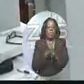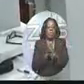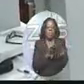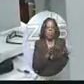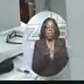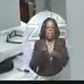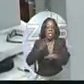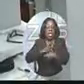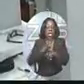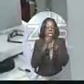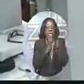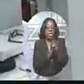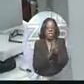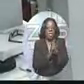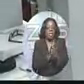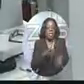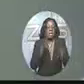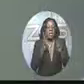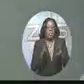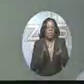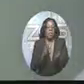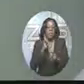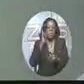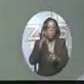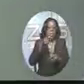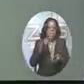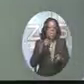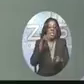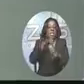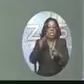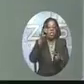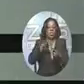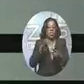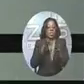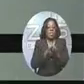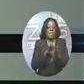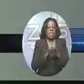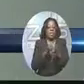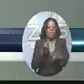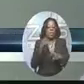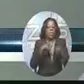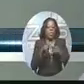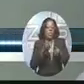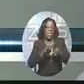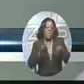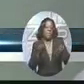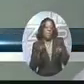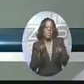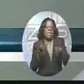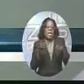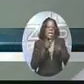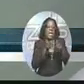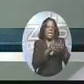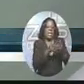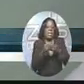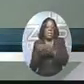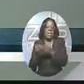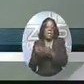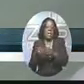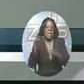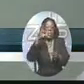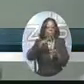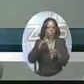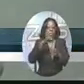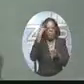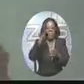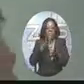change. Well, it's the people's will. You know, they decided that they wanted to go with a different slate, and they certainly did that. And, you know, all